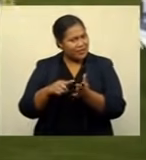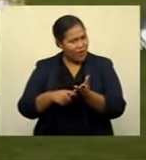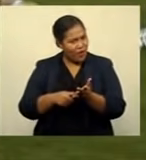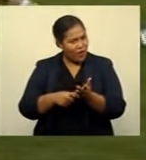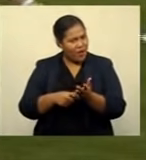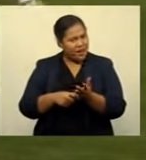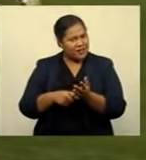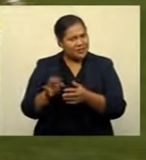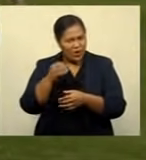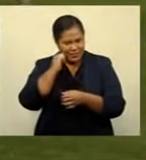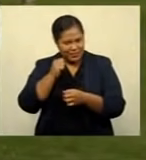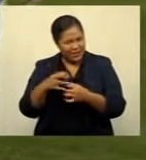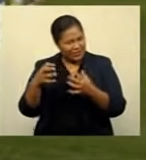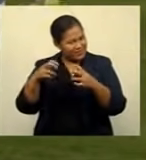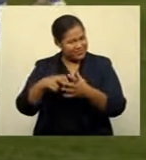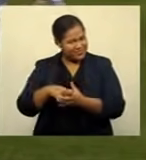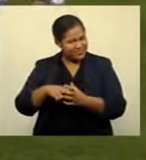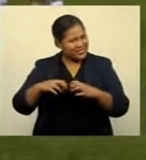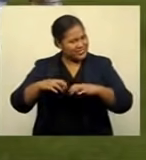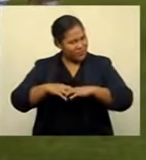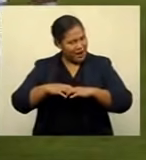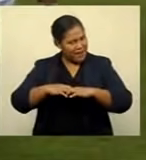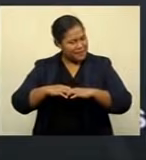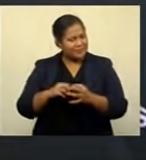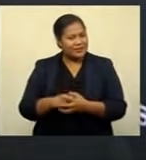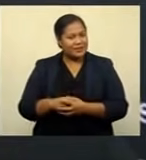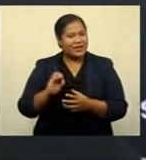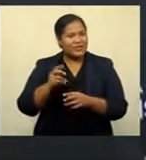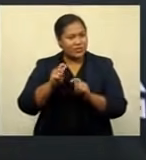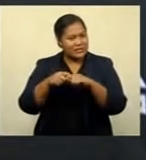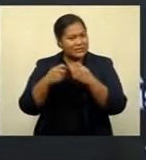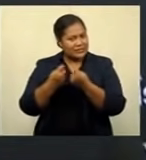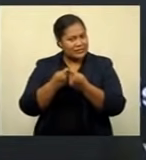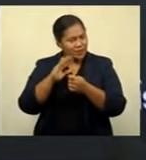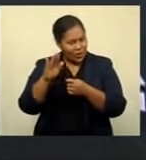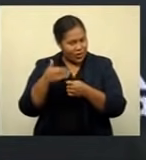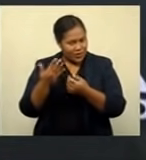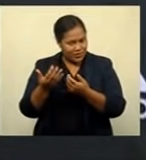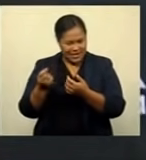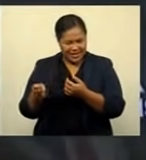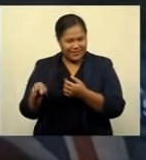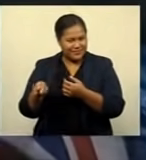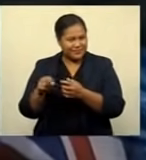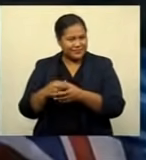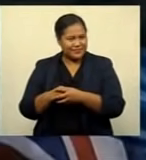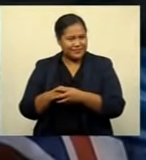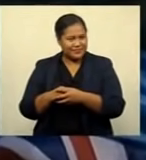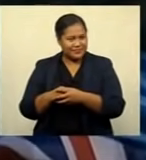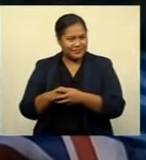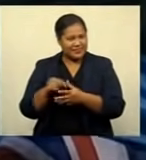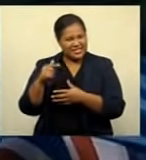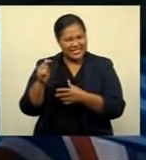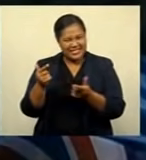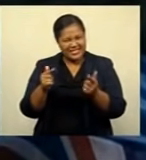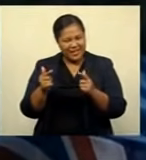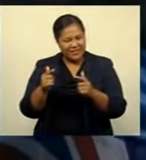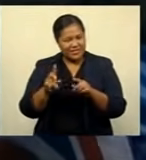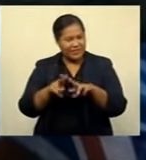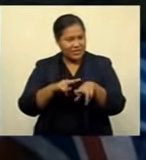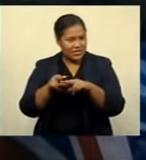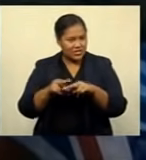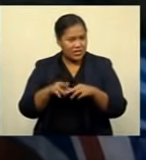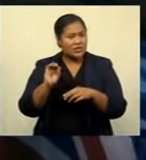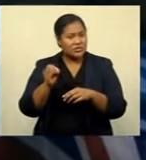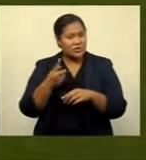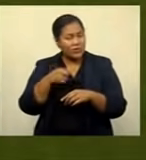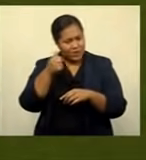drive and they went to scrums and second pushes. So teams have always traditionally gone to that to unsettle Fiji. So we know we've